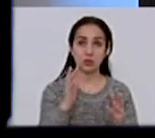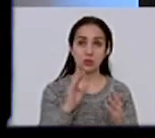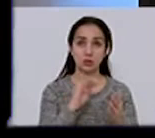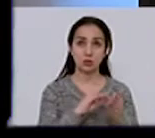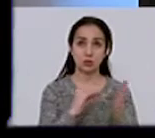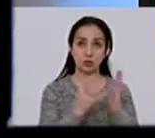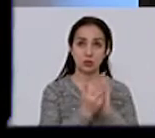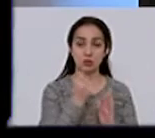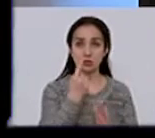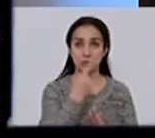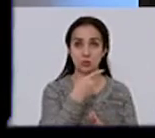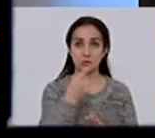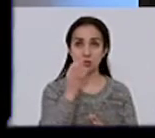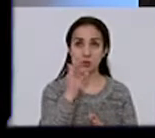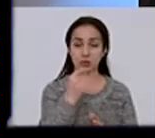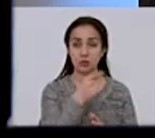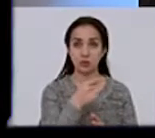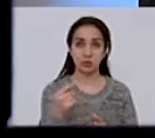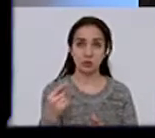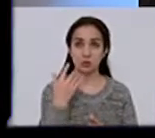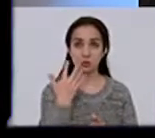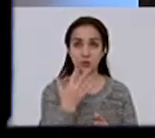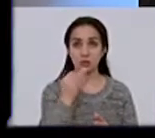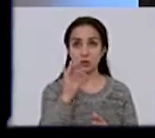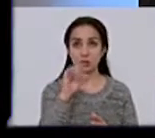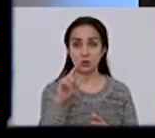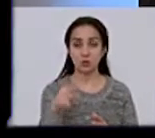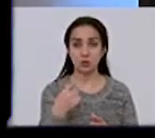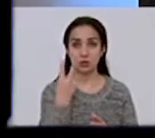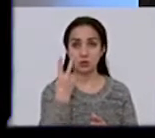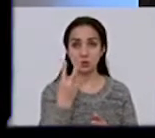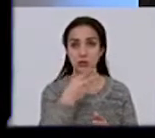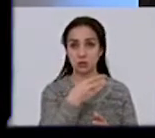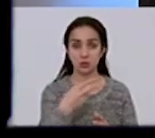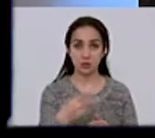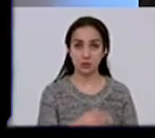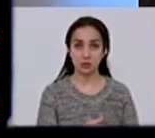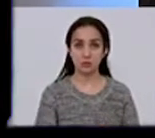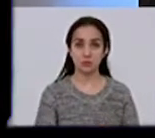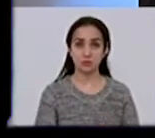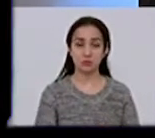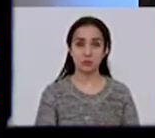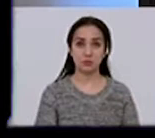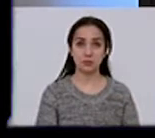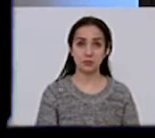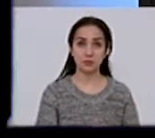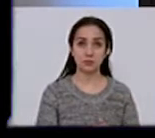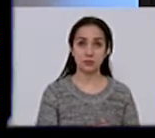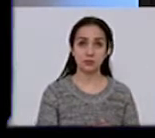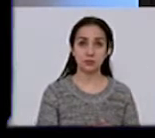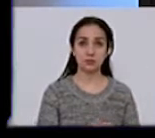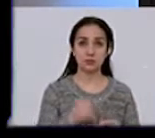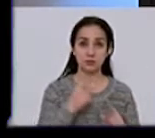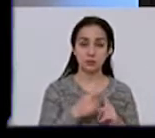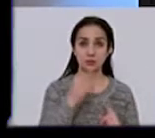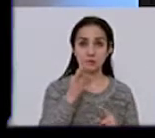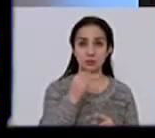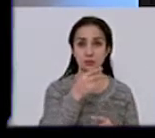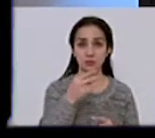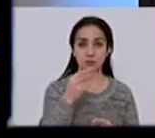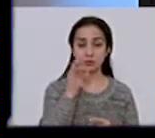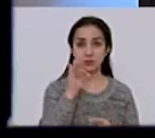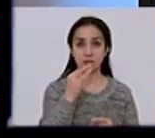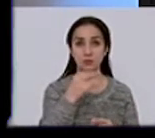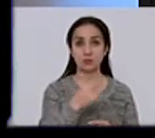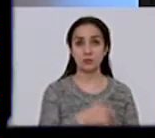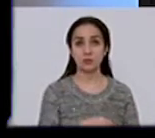1 minus 0 taqsim 5, u ham bo'lsa 0.2 ga teng. Demak, x 0 qiymatimiz